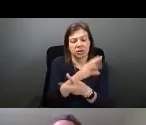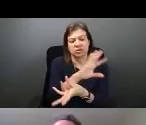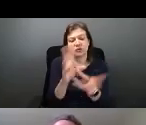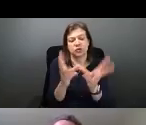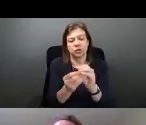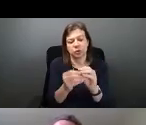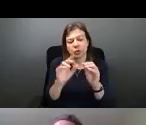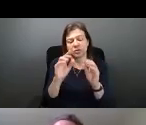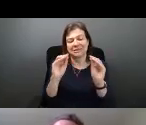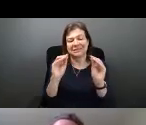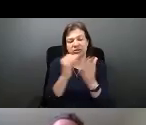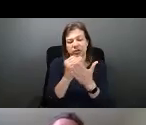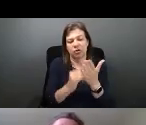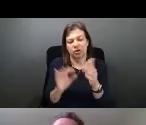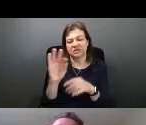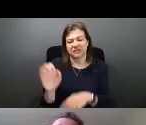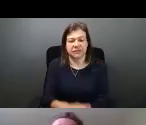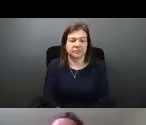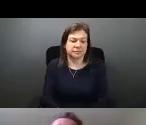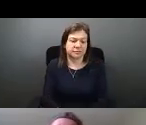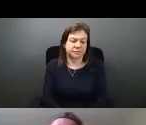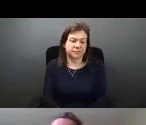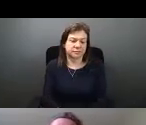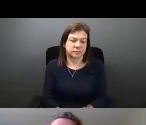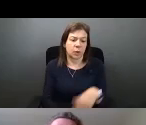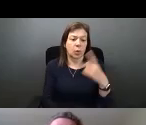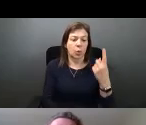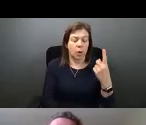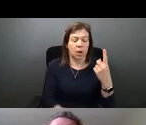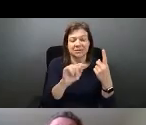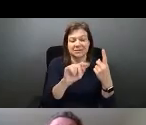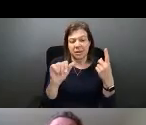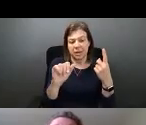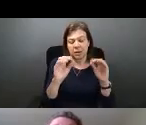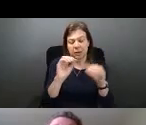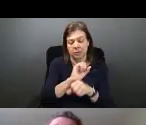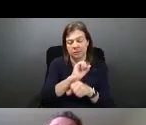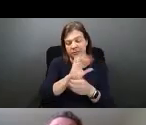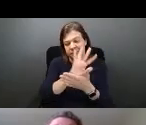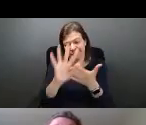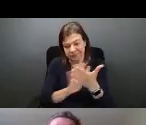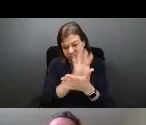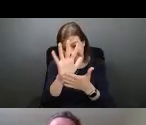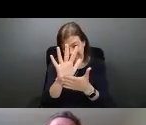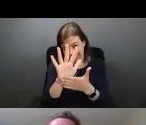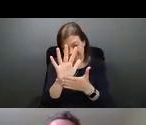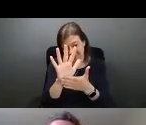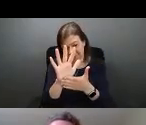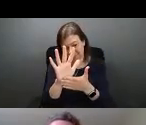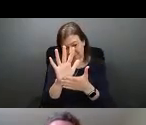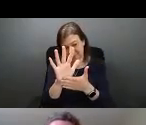total teaching artist fee. One teaching artist will work for 5 hours for